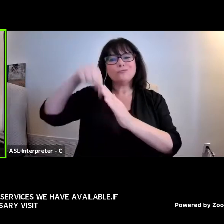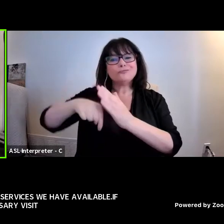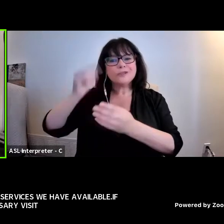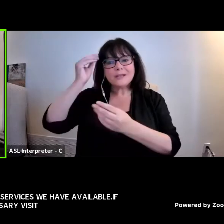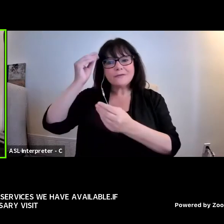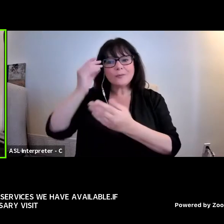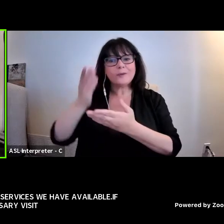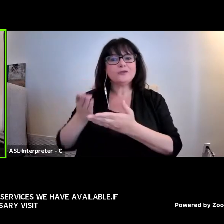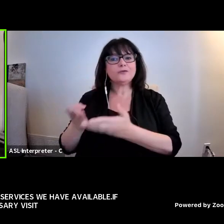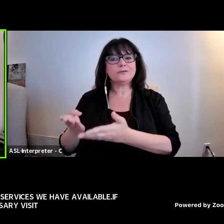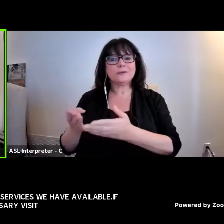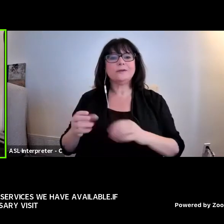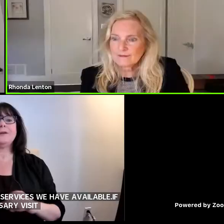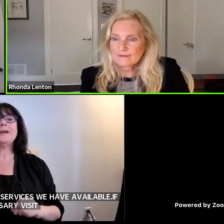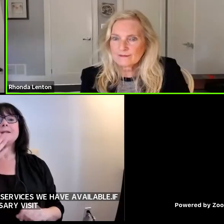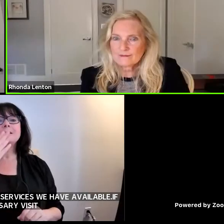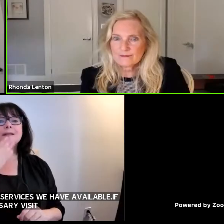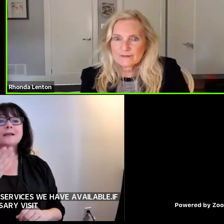questions.